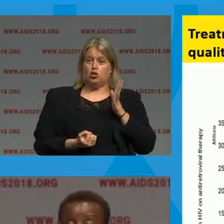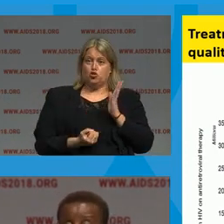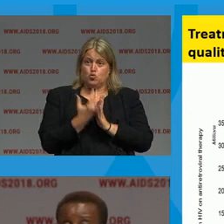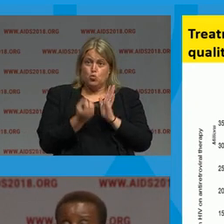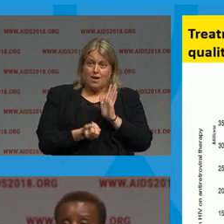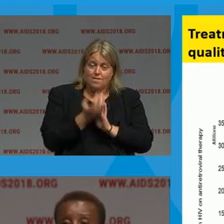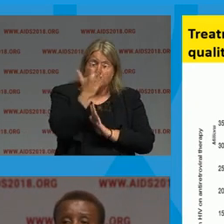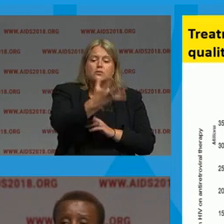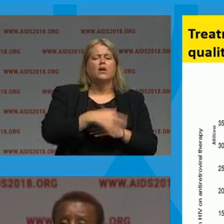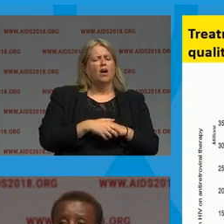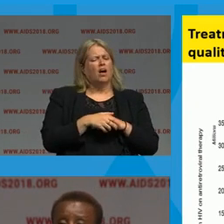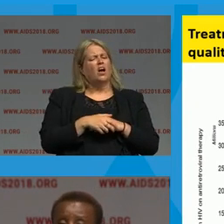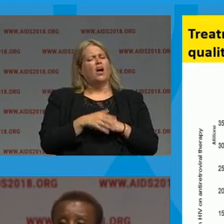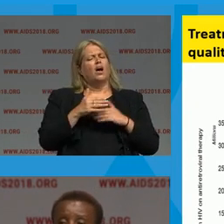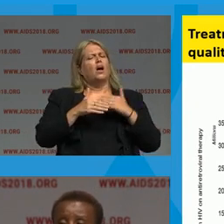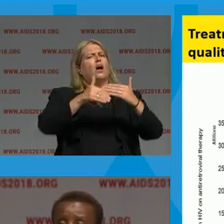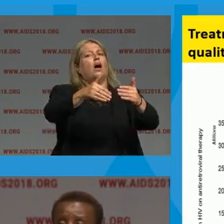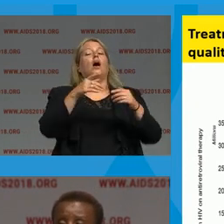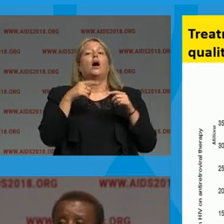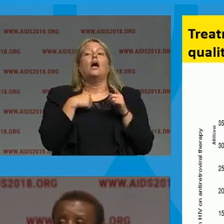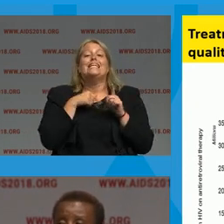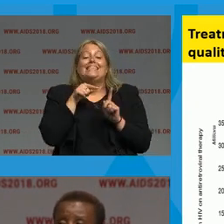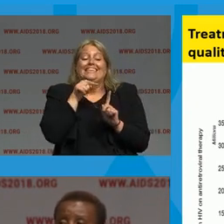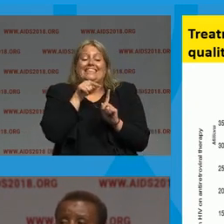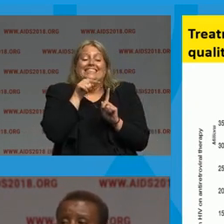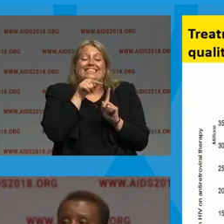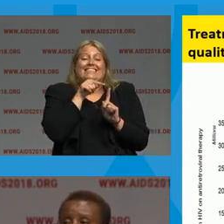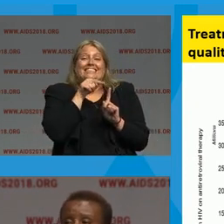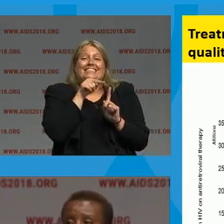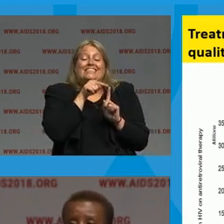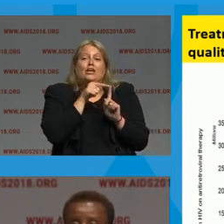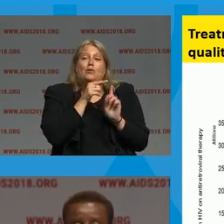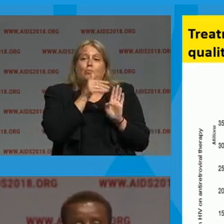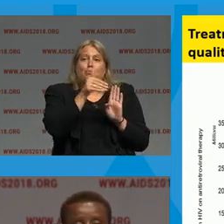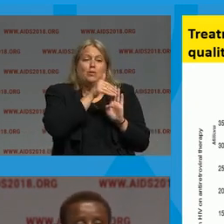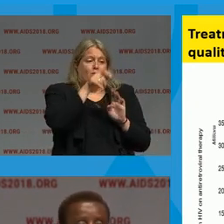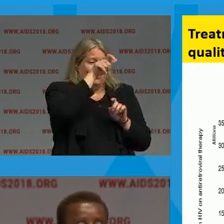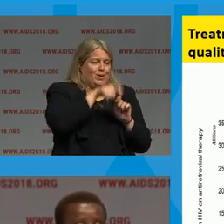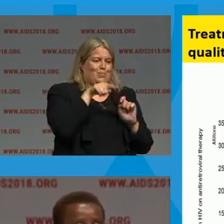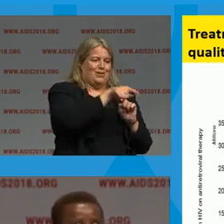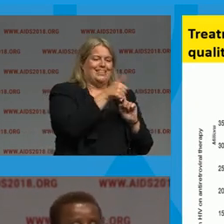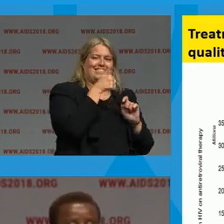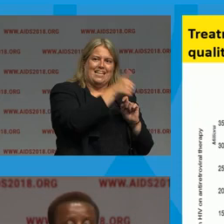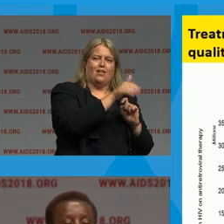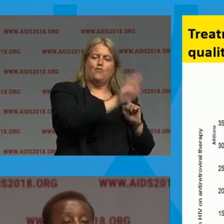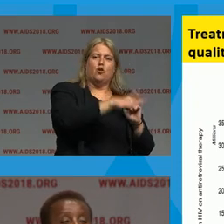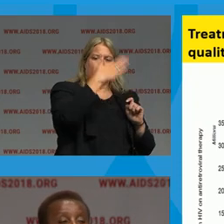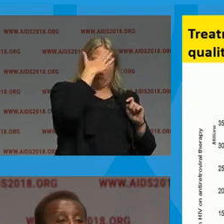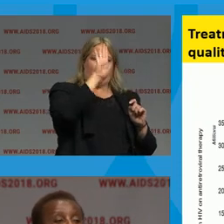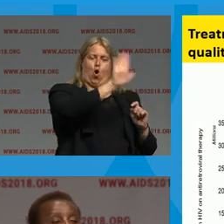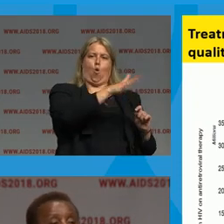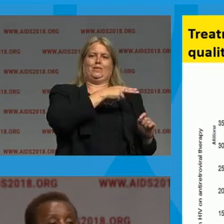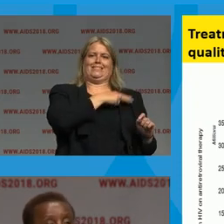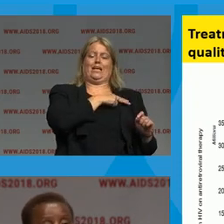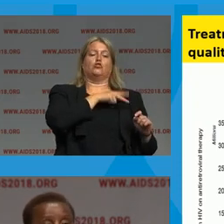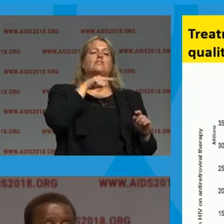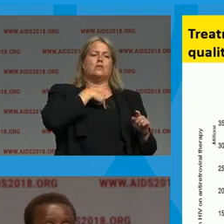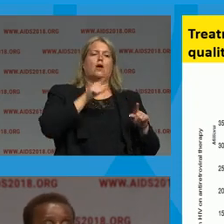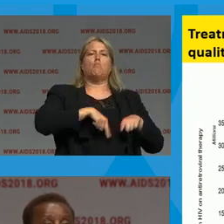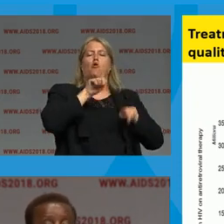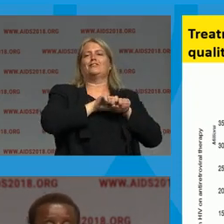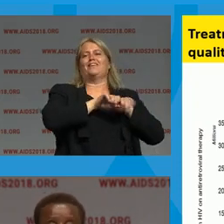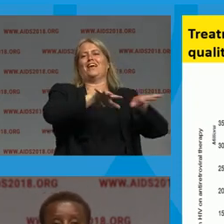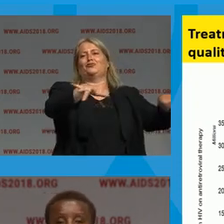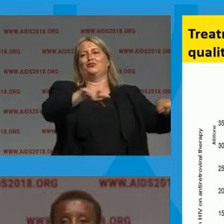infection period. This is also the period where most people do not know their HIV status. The 90-90-90 and scale up